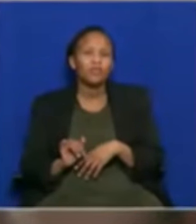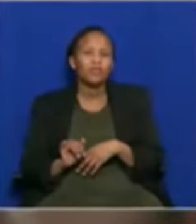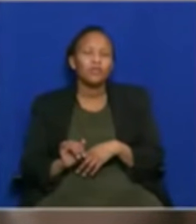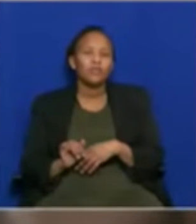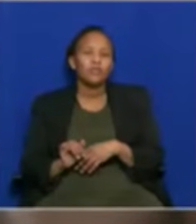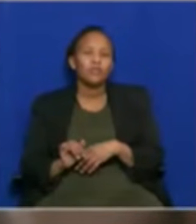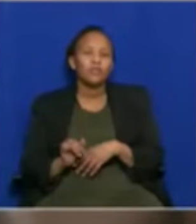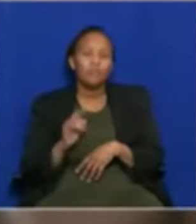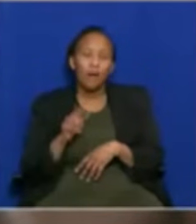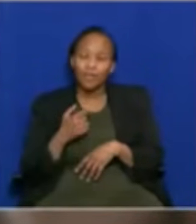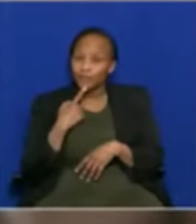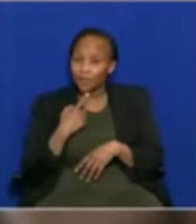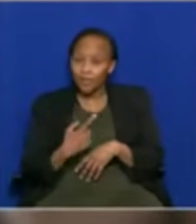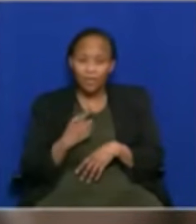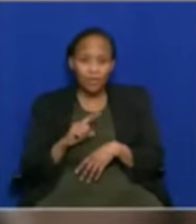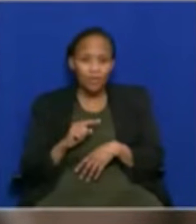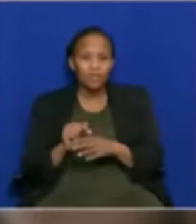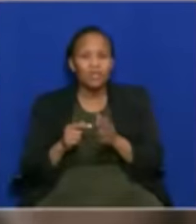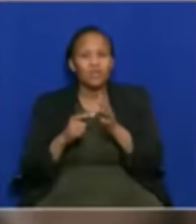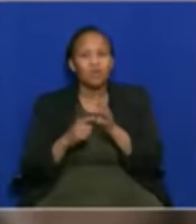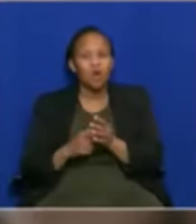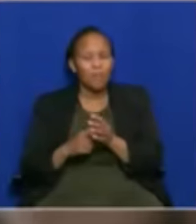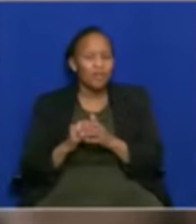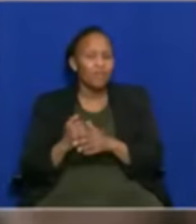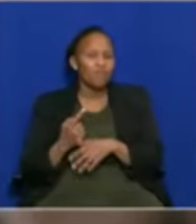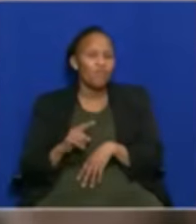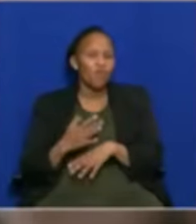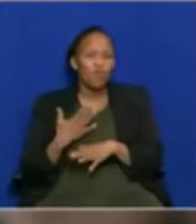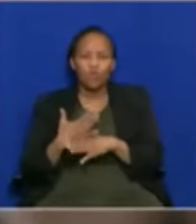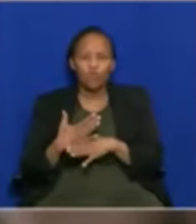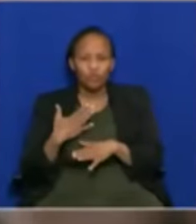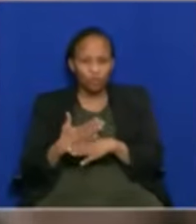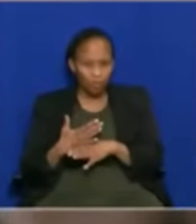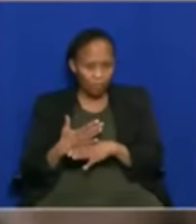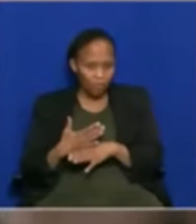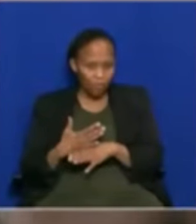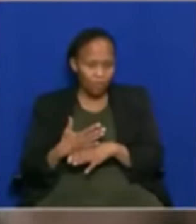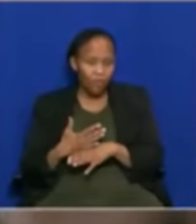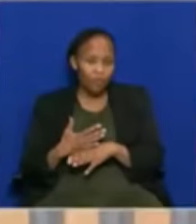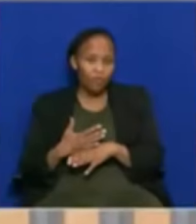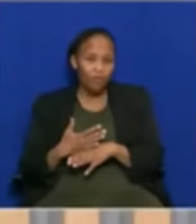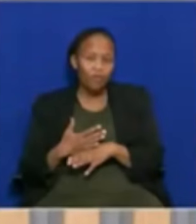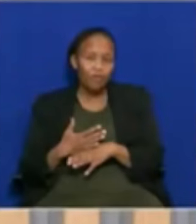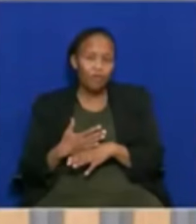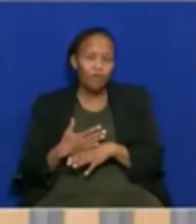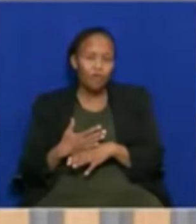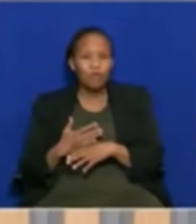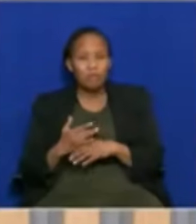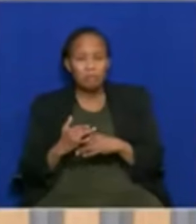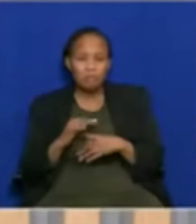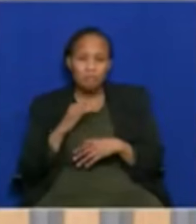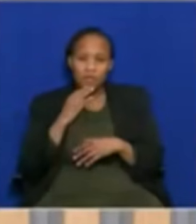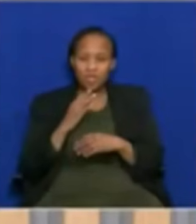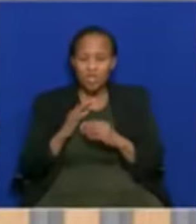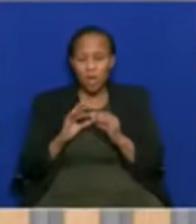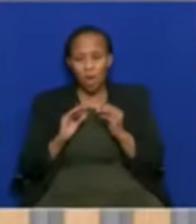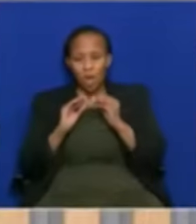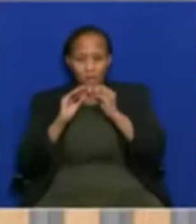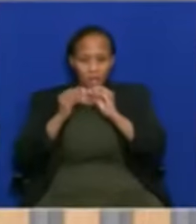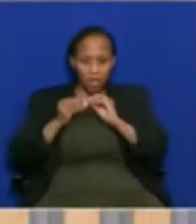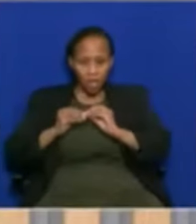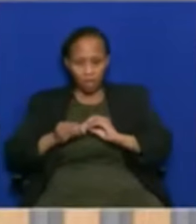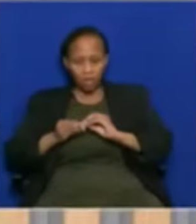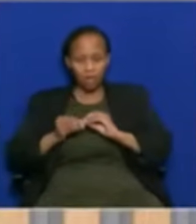job were somehow fashioned to favor a candidate. Those